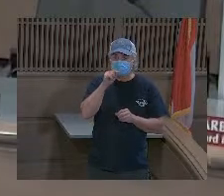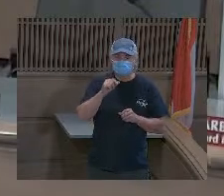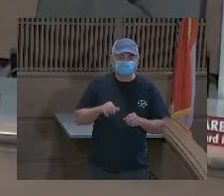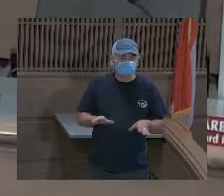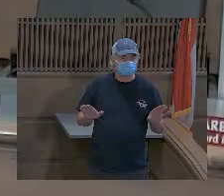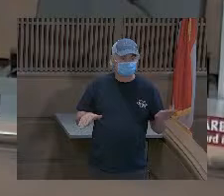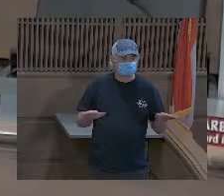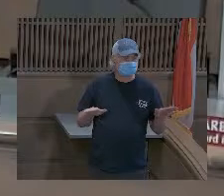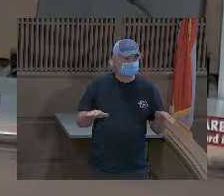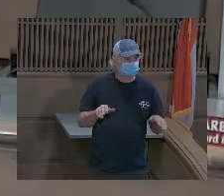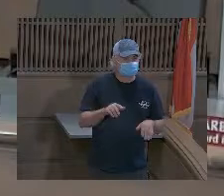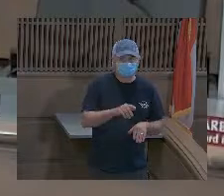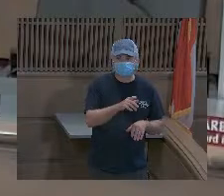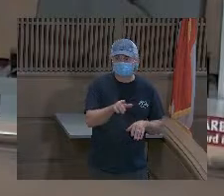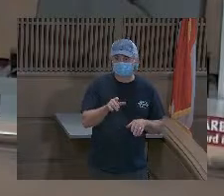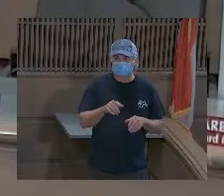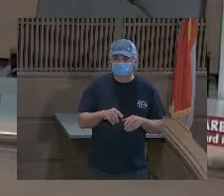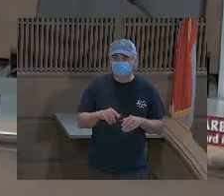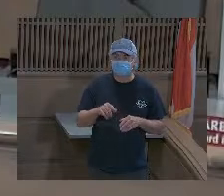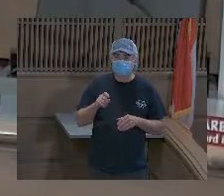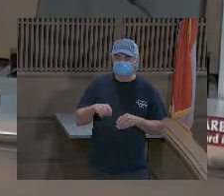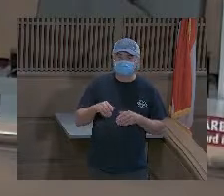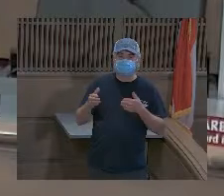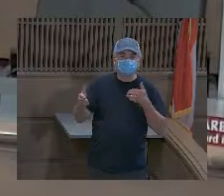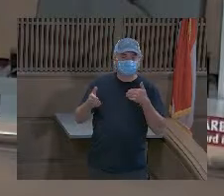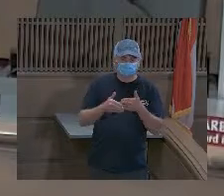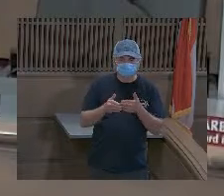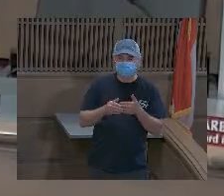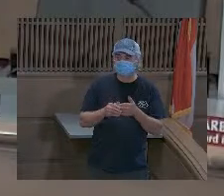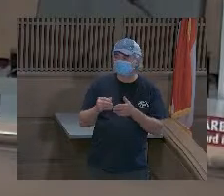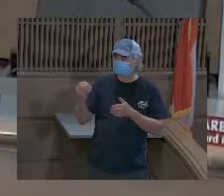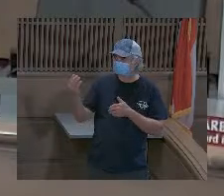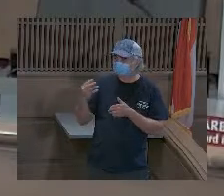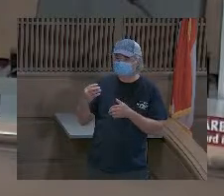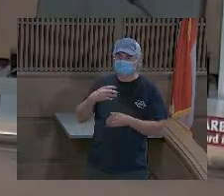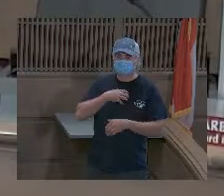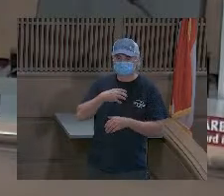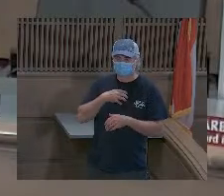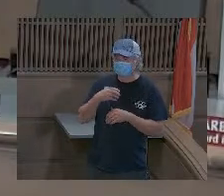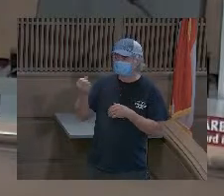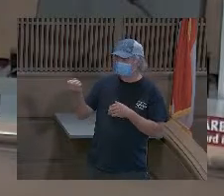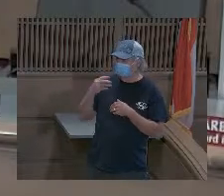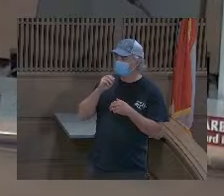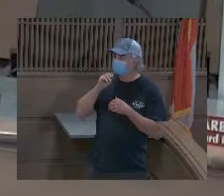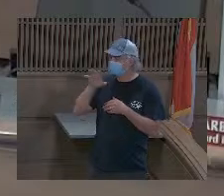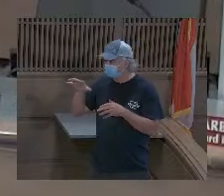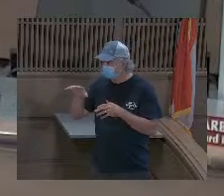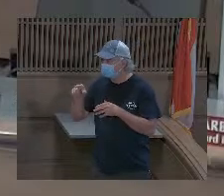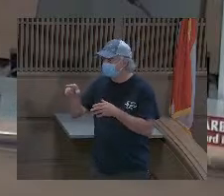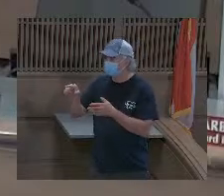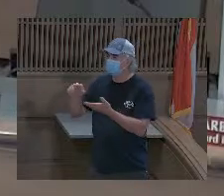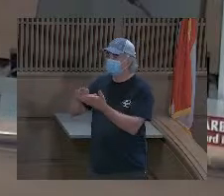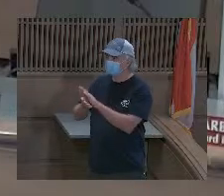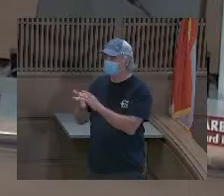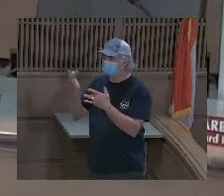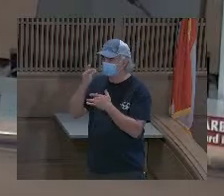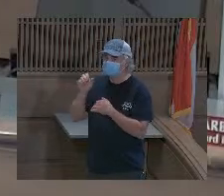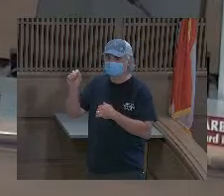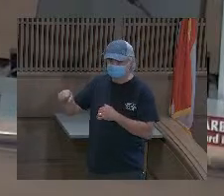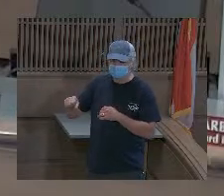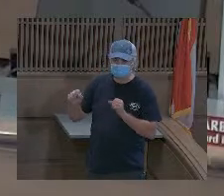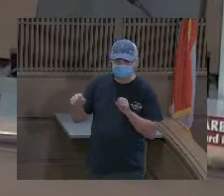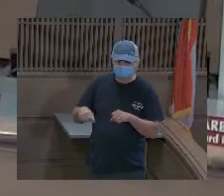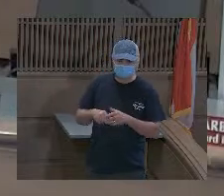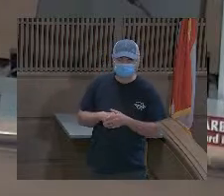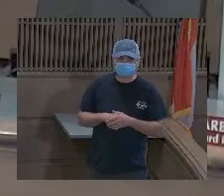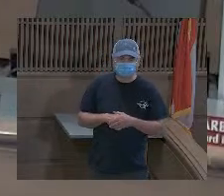goes from one person to another through coughs and sneezes. Staying 6 feet apart will help reduce the chance